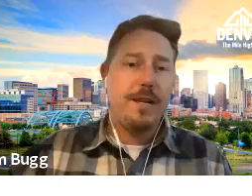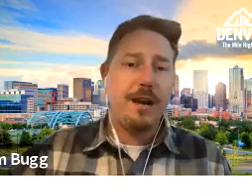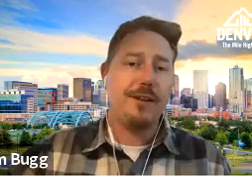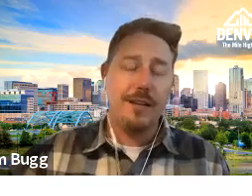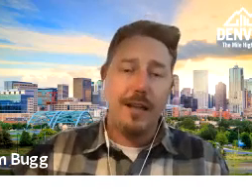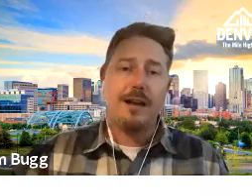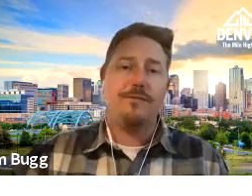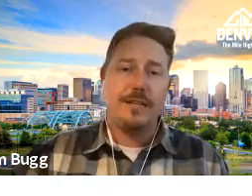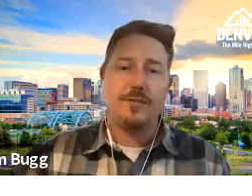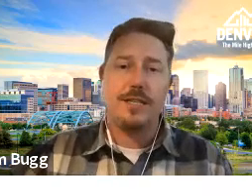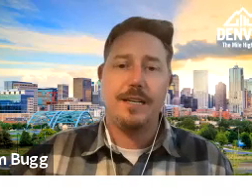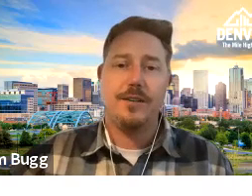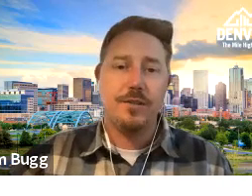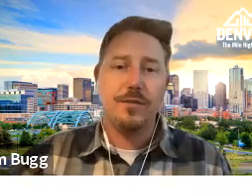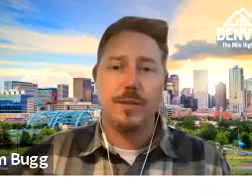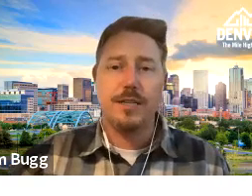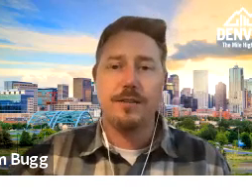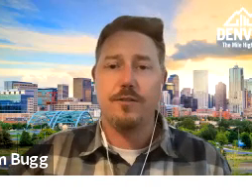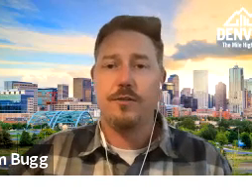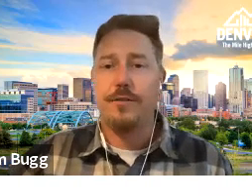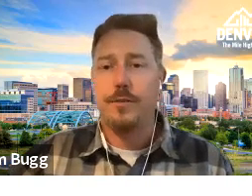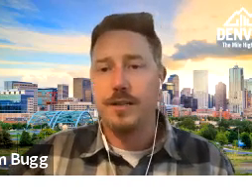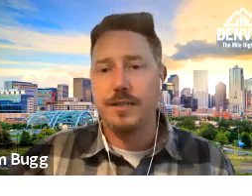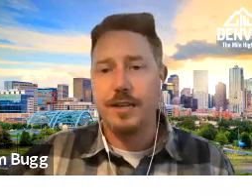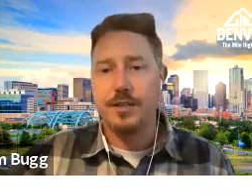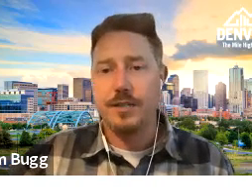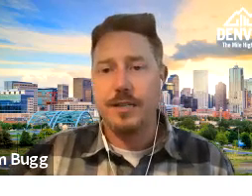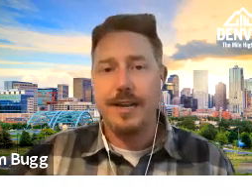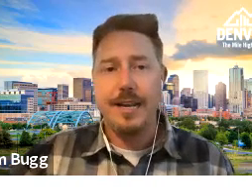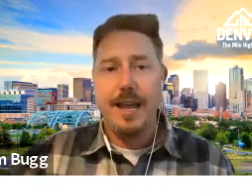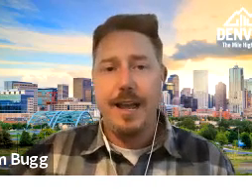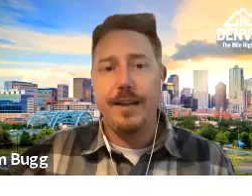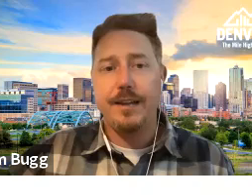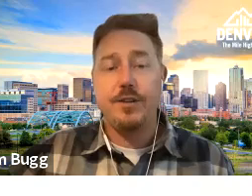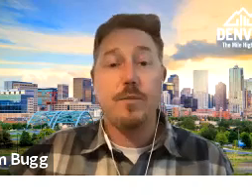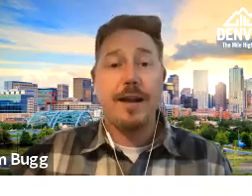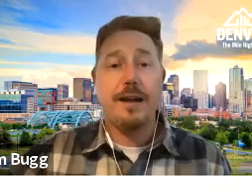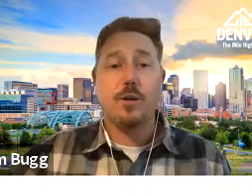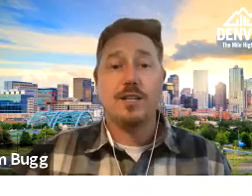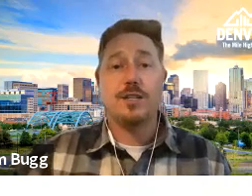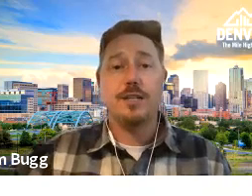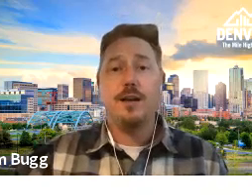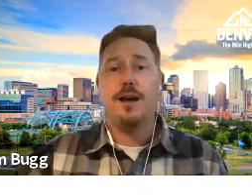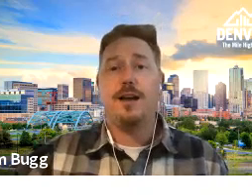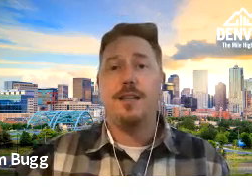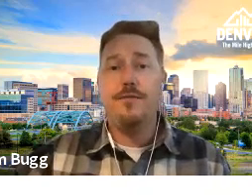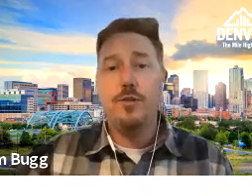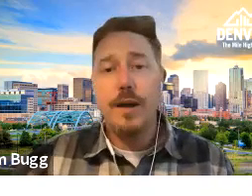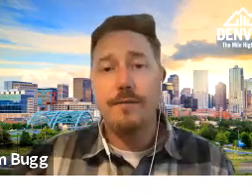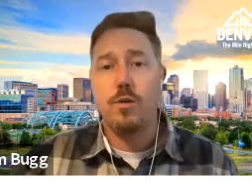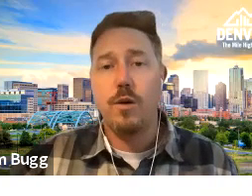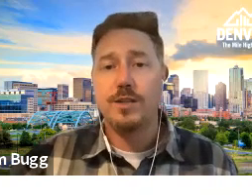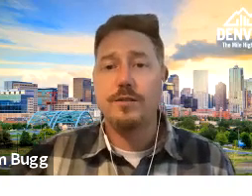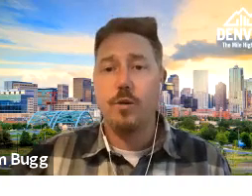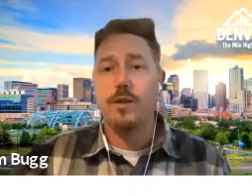We'll be covering a lot of interesting and useful material throughout the presentations tonight. And you might have a question. If you do